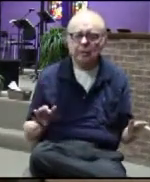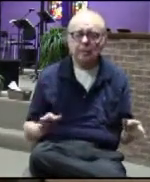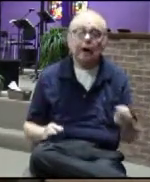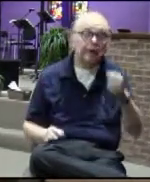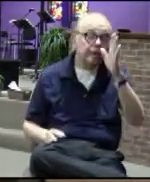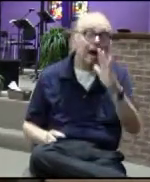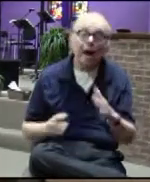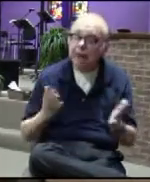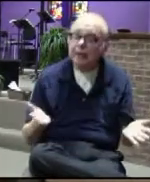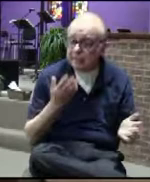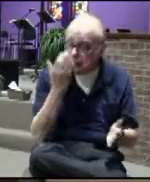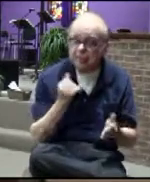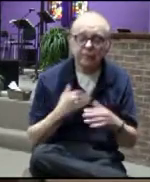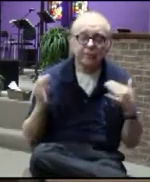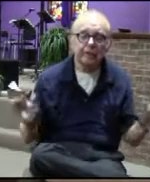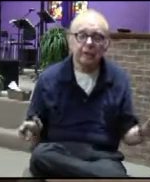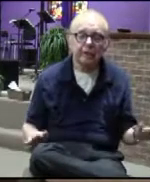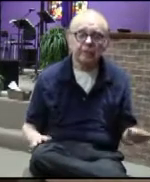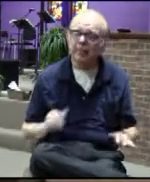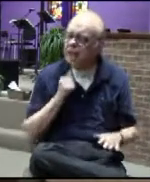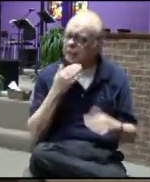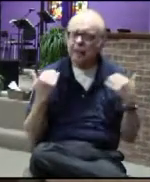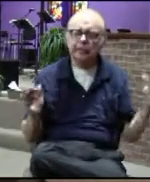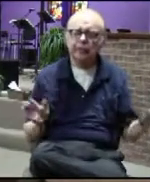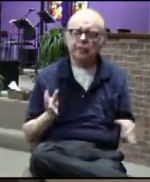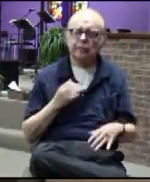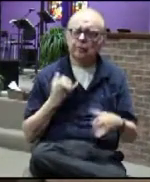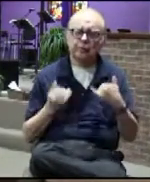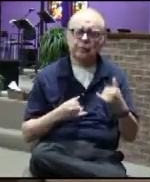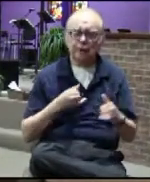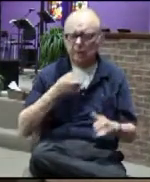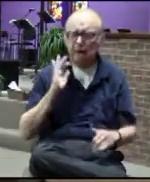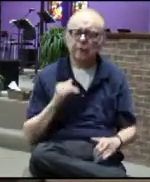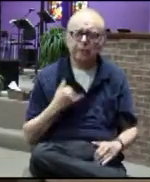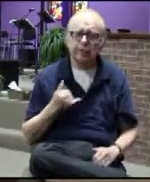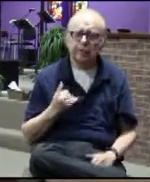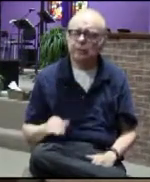God is yes he is